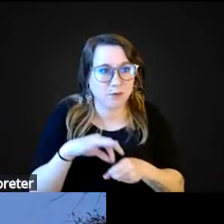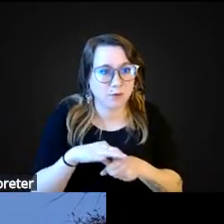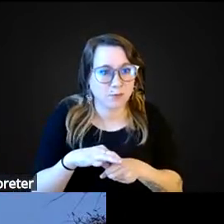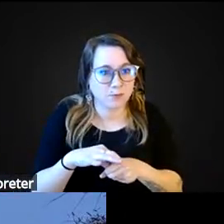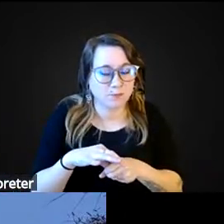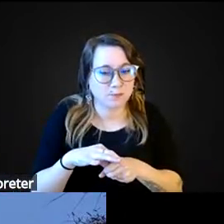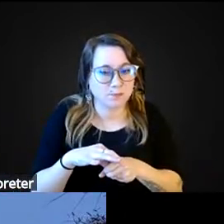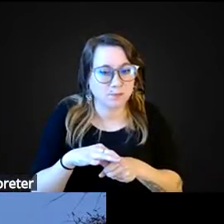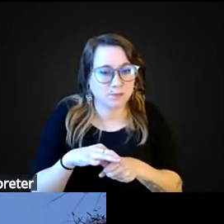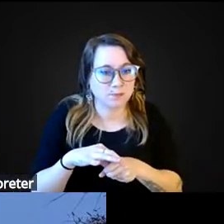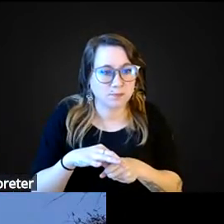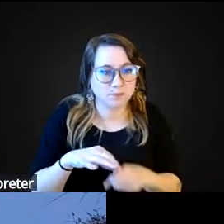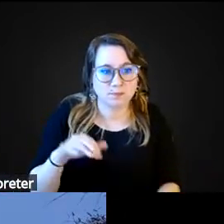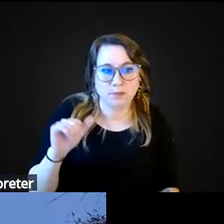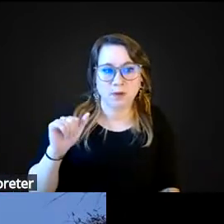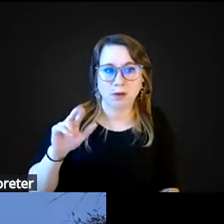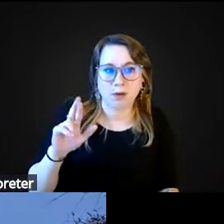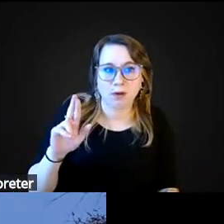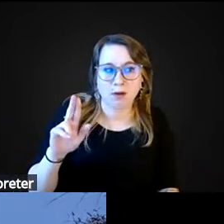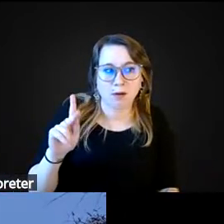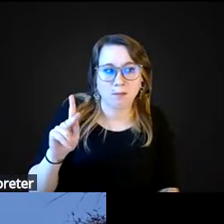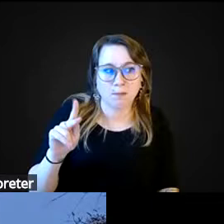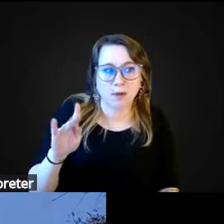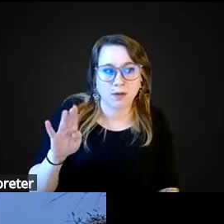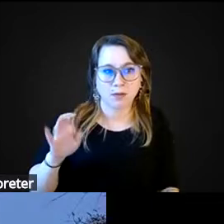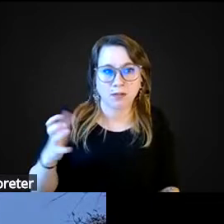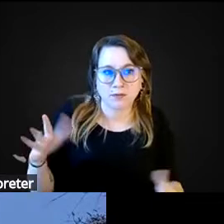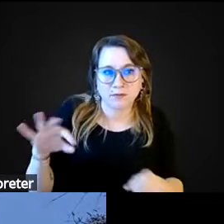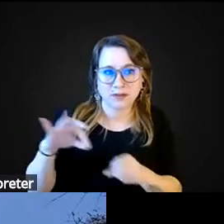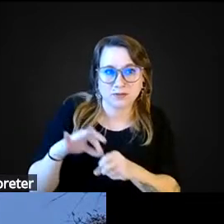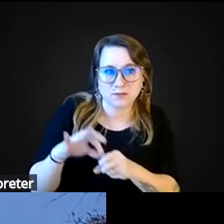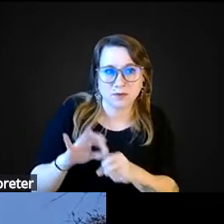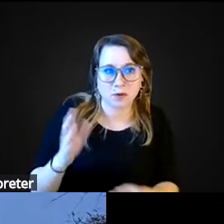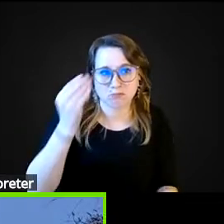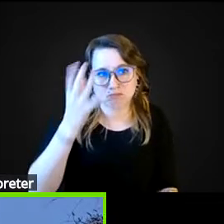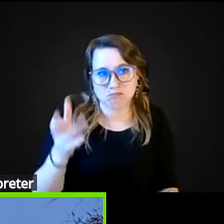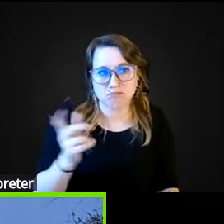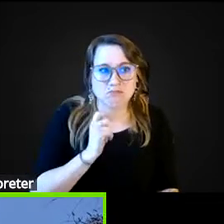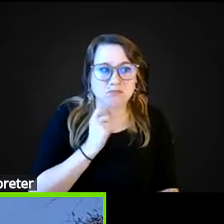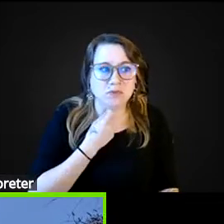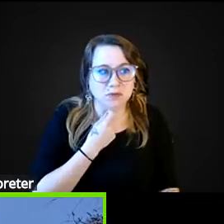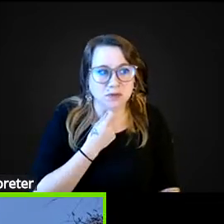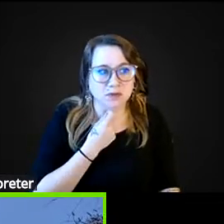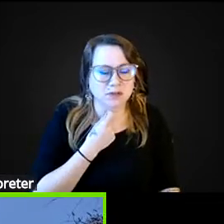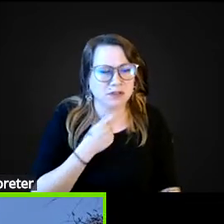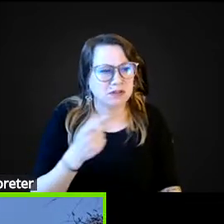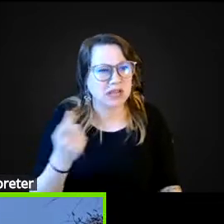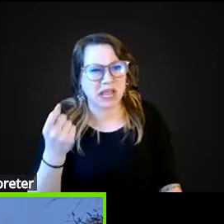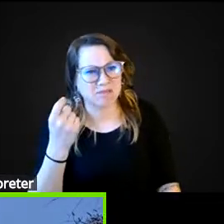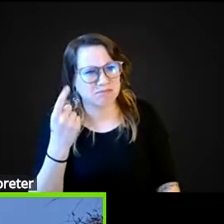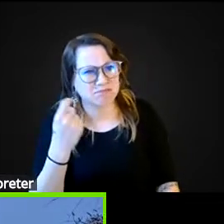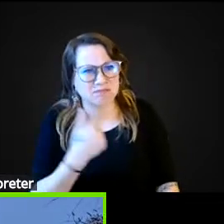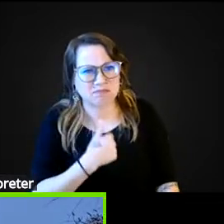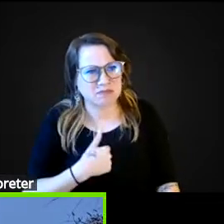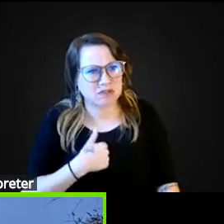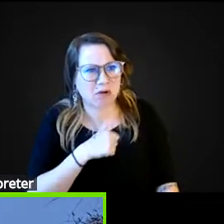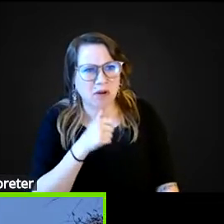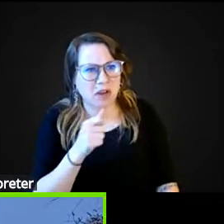Commissioner Arbuckle, did you vote? You're muted if I'll you're abstain. I didn't understand what this was about, but I'll